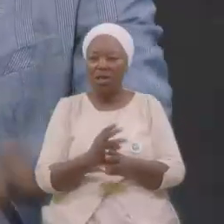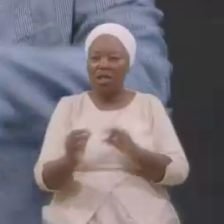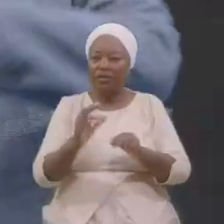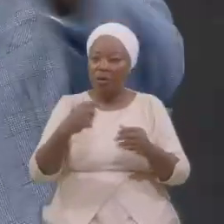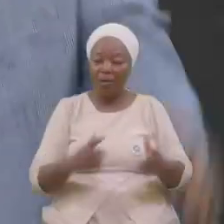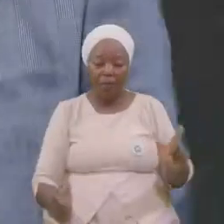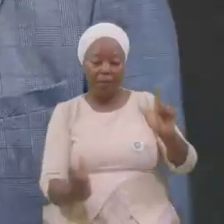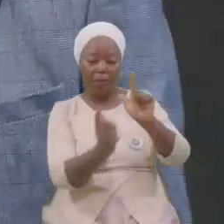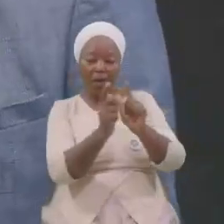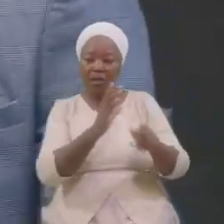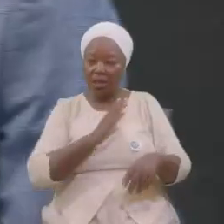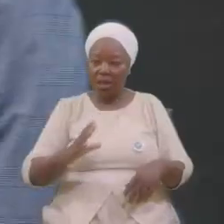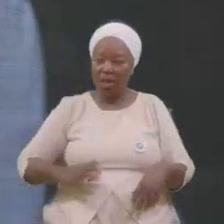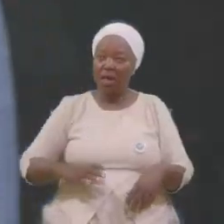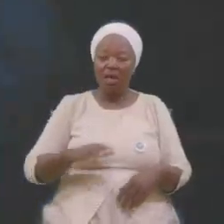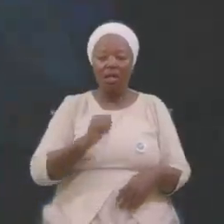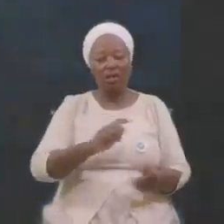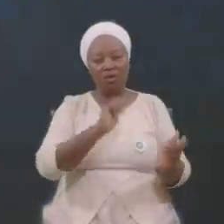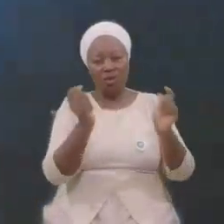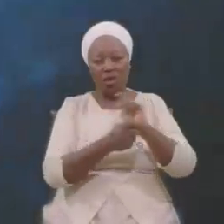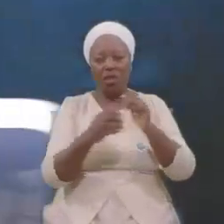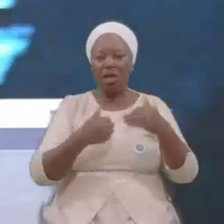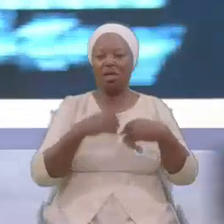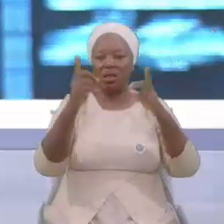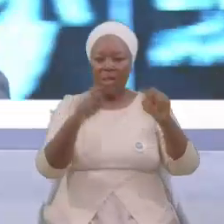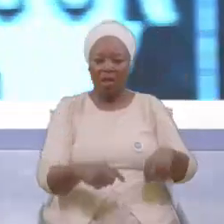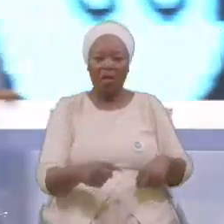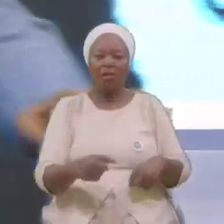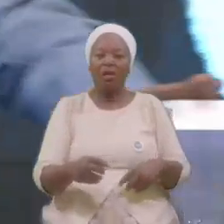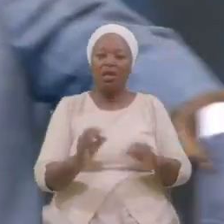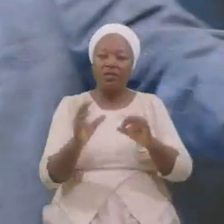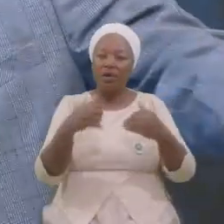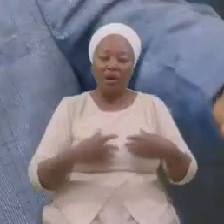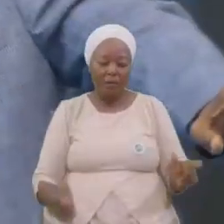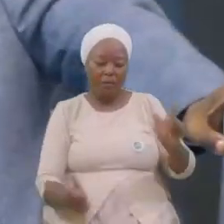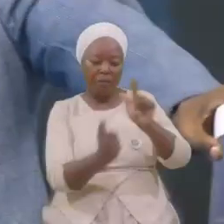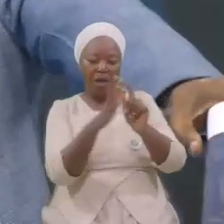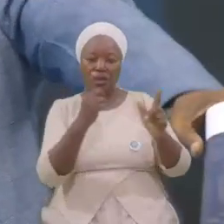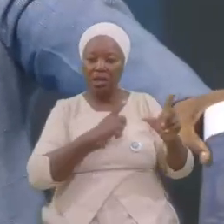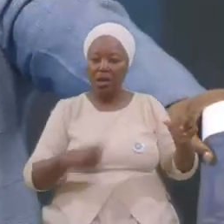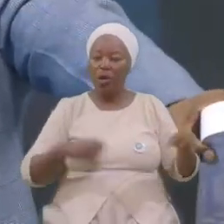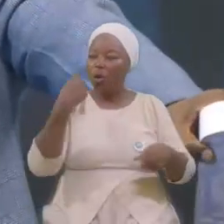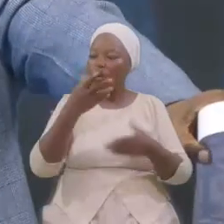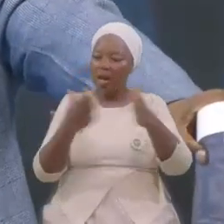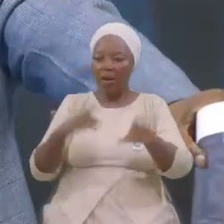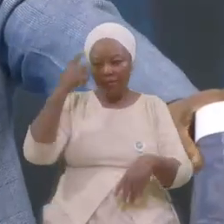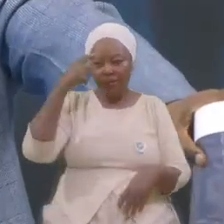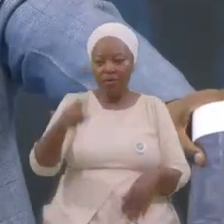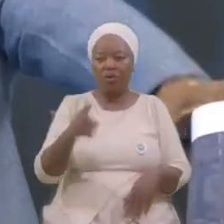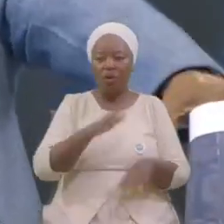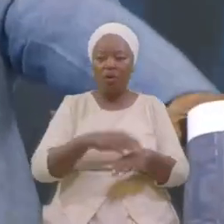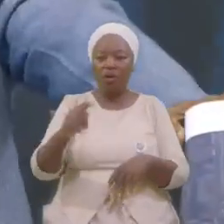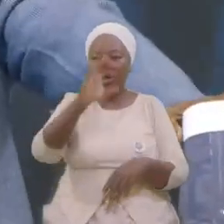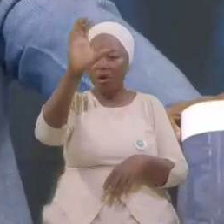a change has come. If you have met the Lord who died for you on the cross